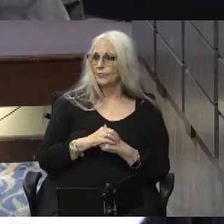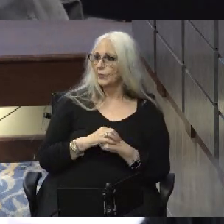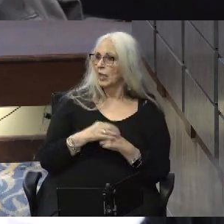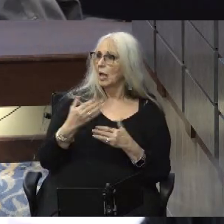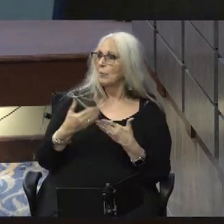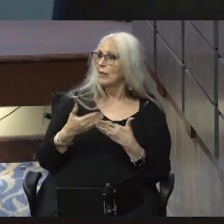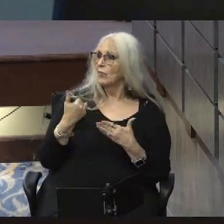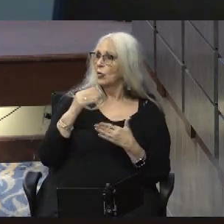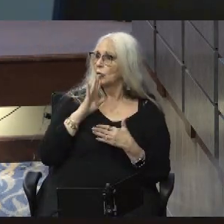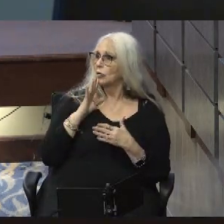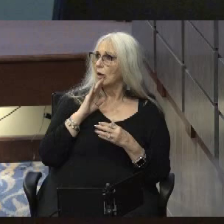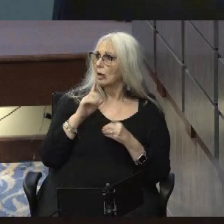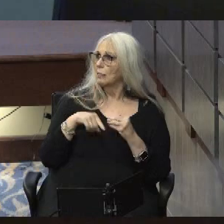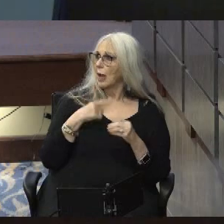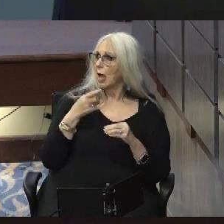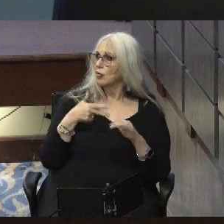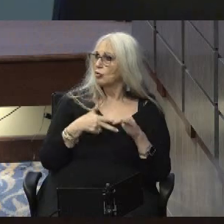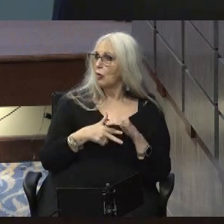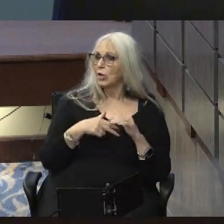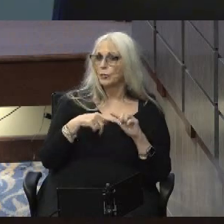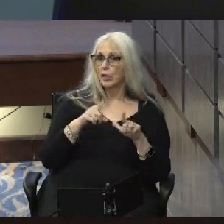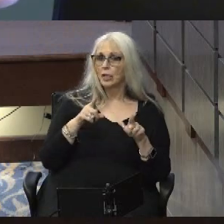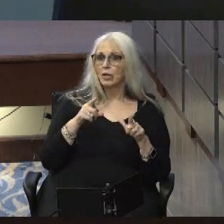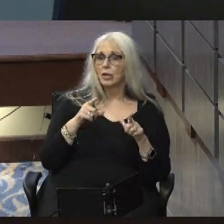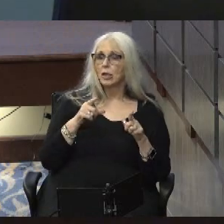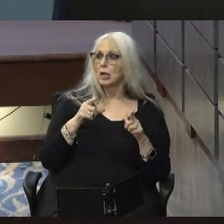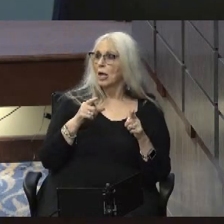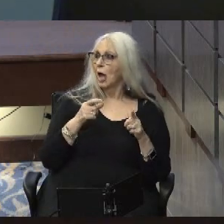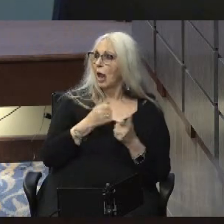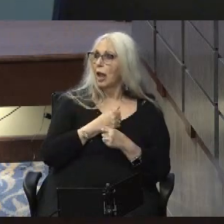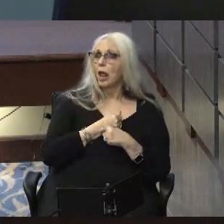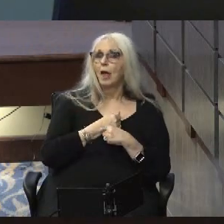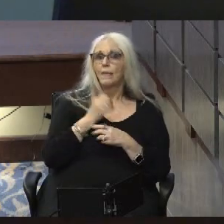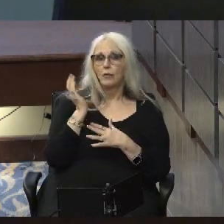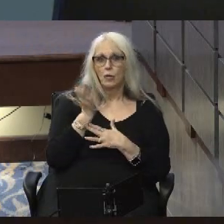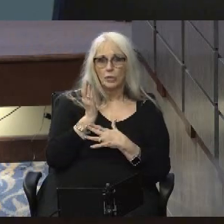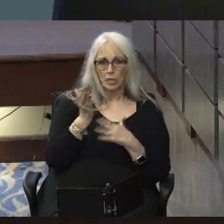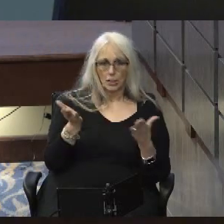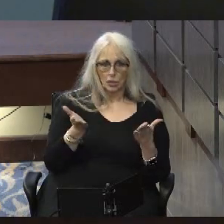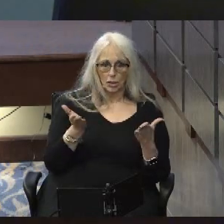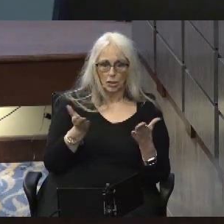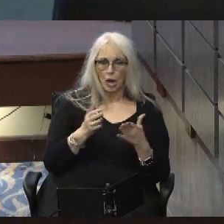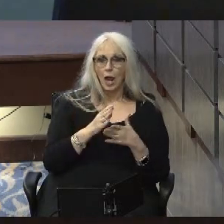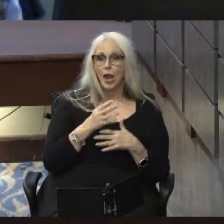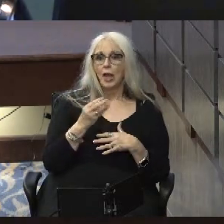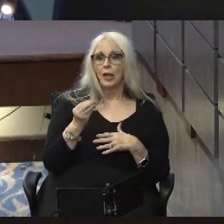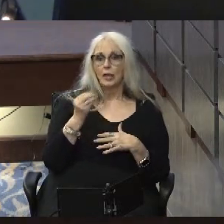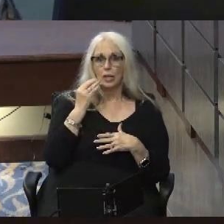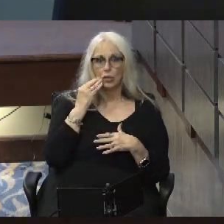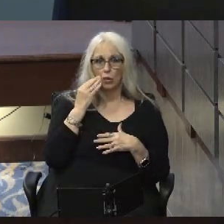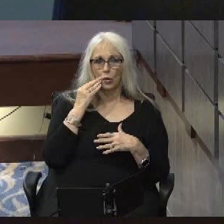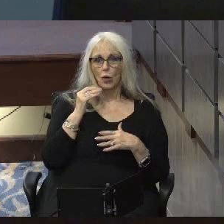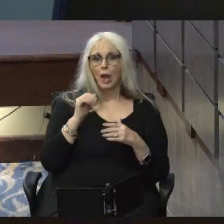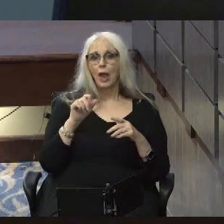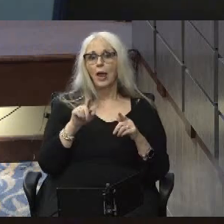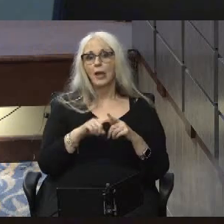start talking about the garage, but I love the presentation here, and I know that as we formulate business plans, which all of us